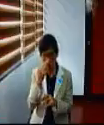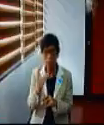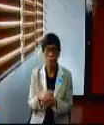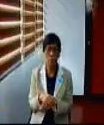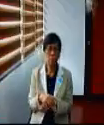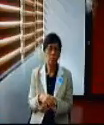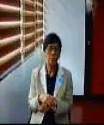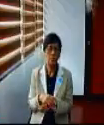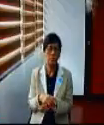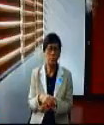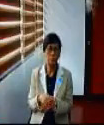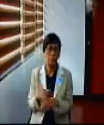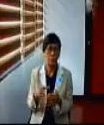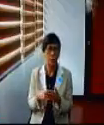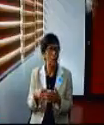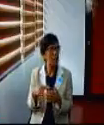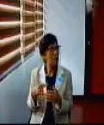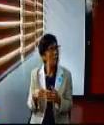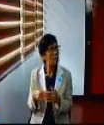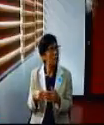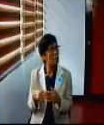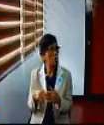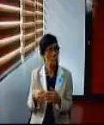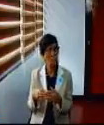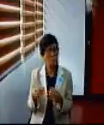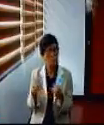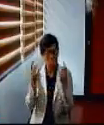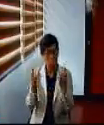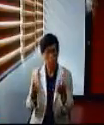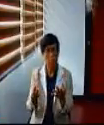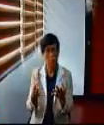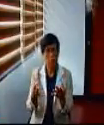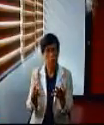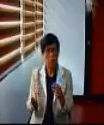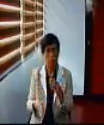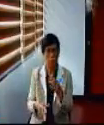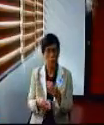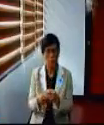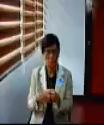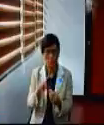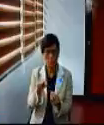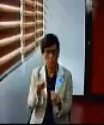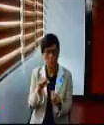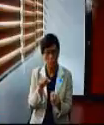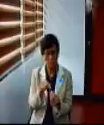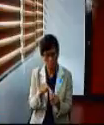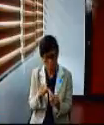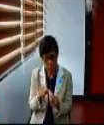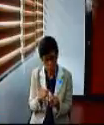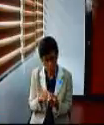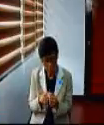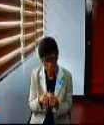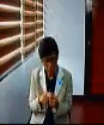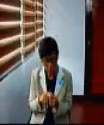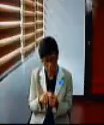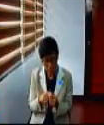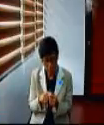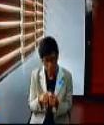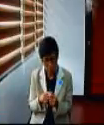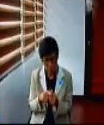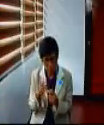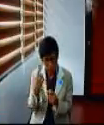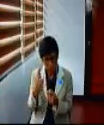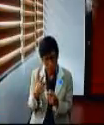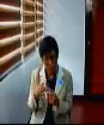Now, these, of course, are fairly well-known risks. In addition, the guiding principles in Principle 13 proposes that